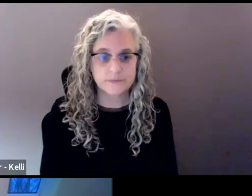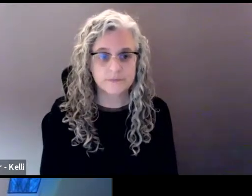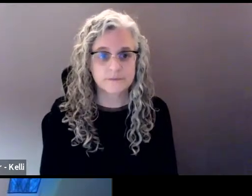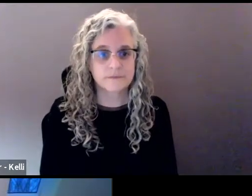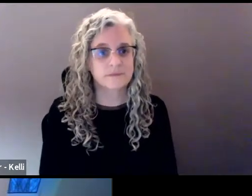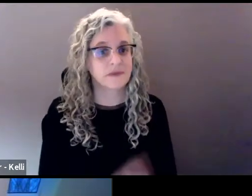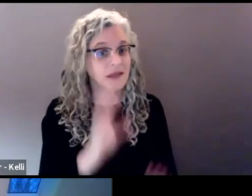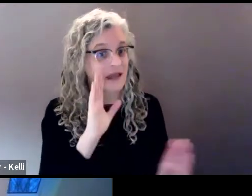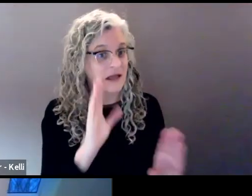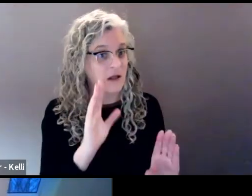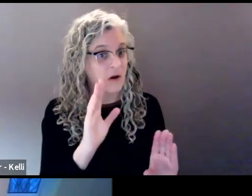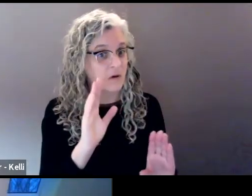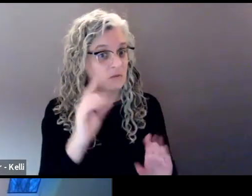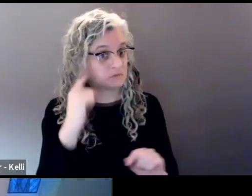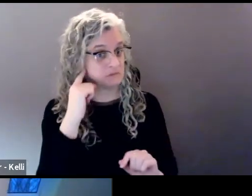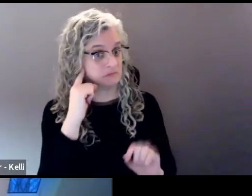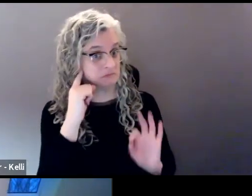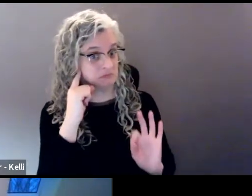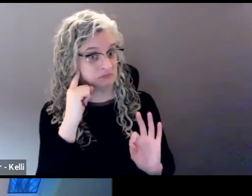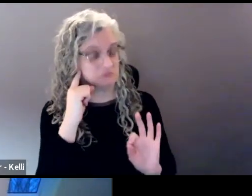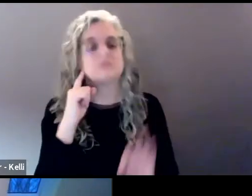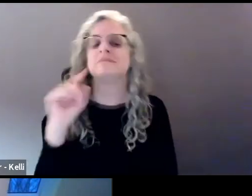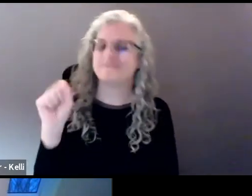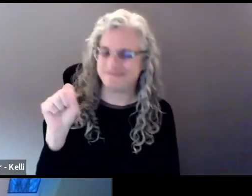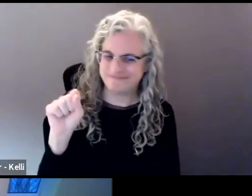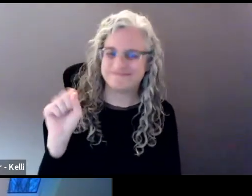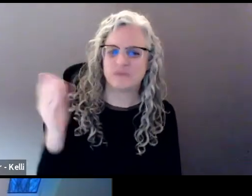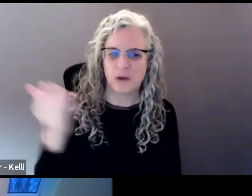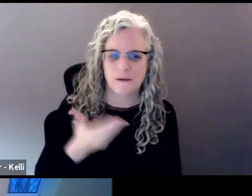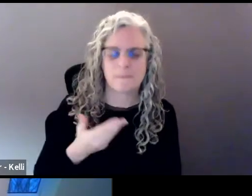Hello, can you hear me? We can hear you. Welcome.